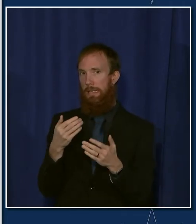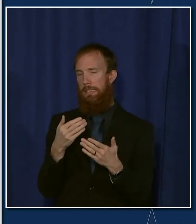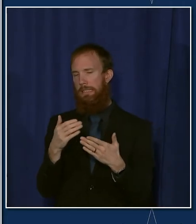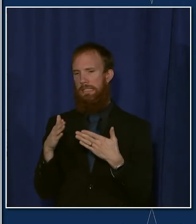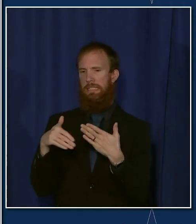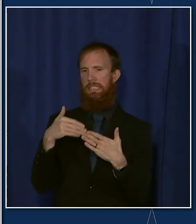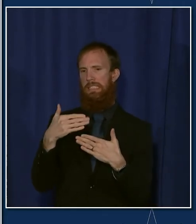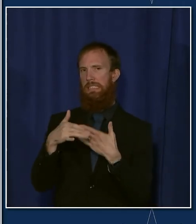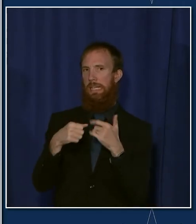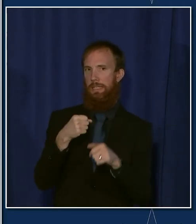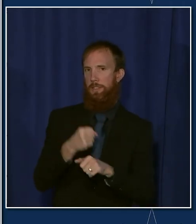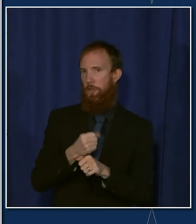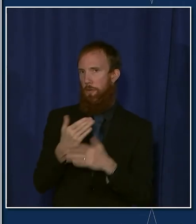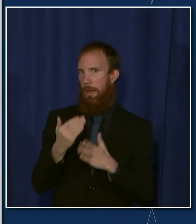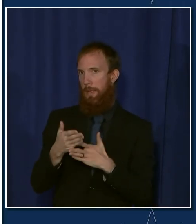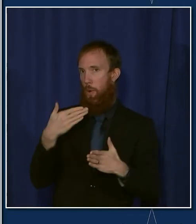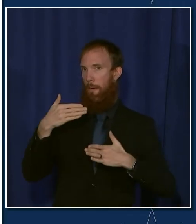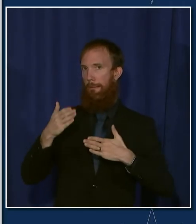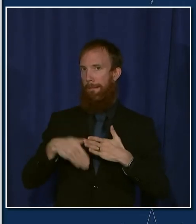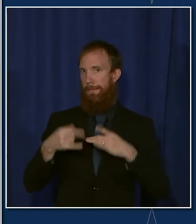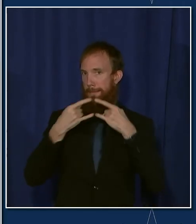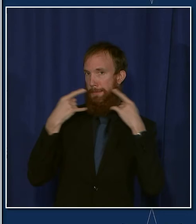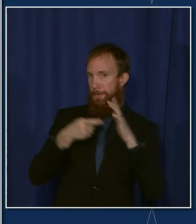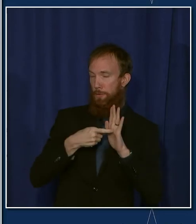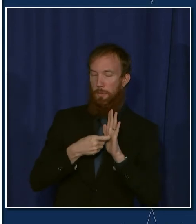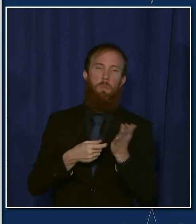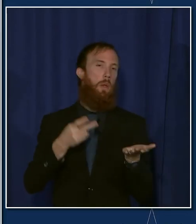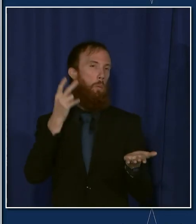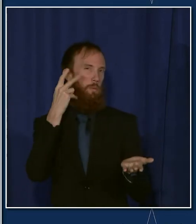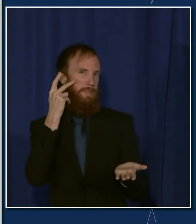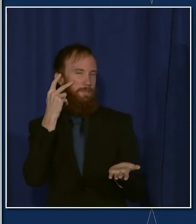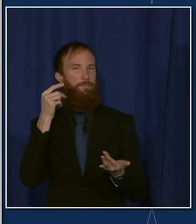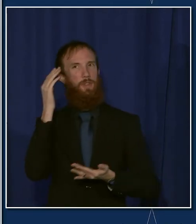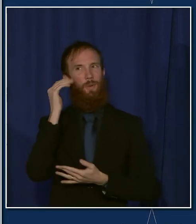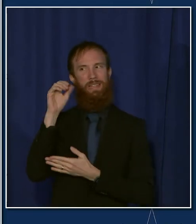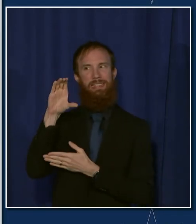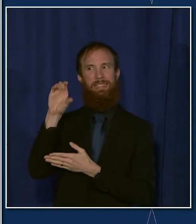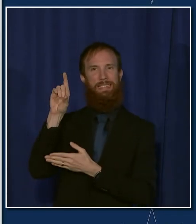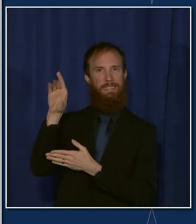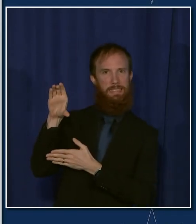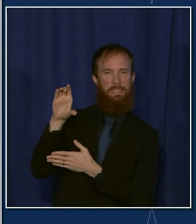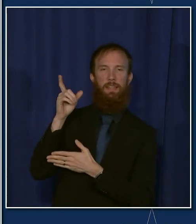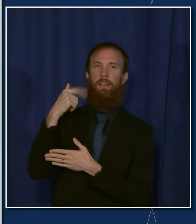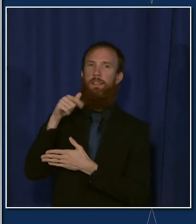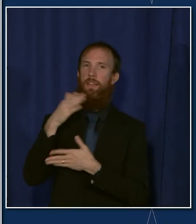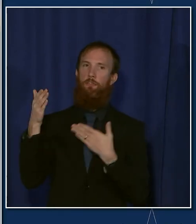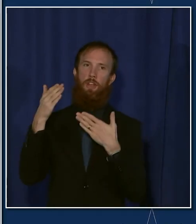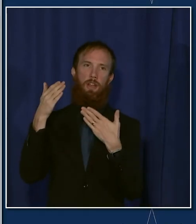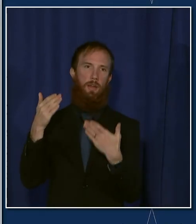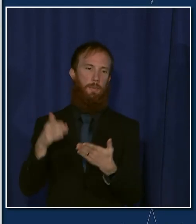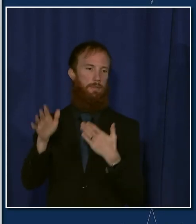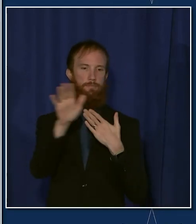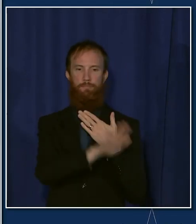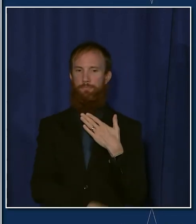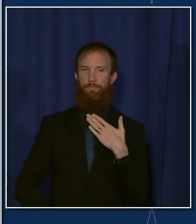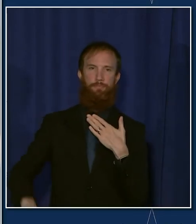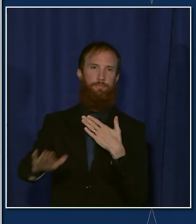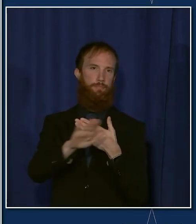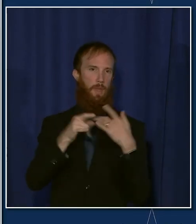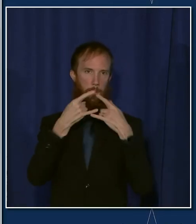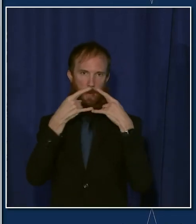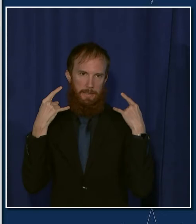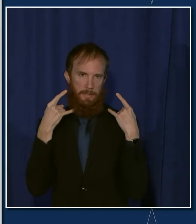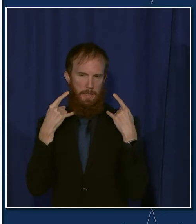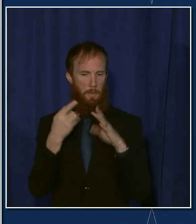see. As you know, the CDC really has recommended universal masking in schools. Most of that was because vaccine was